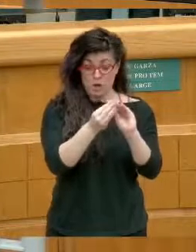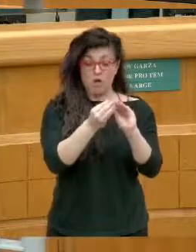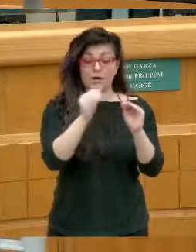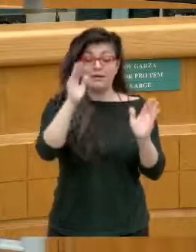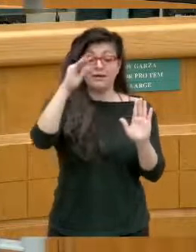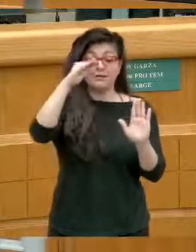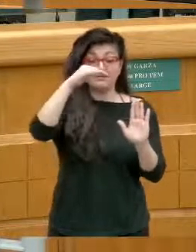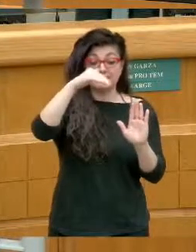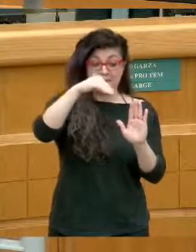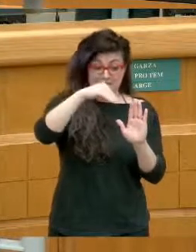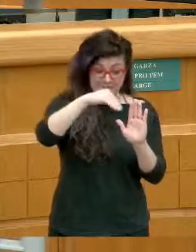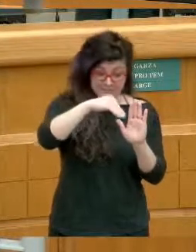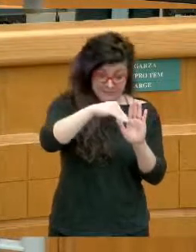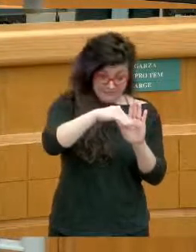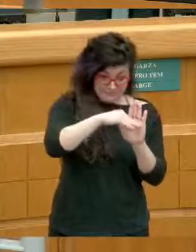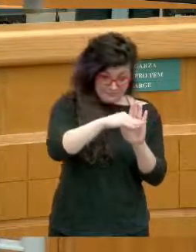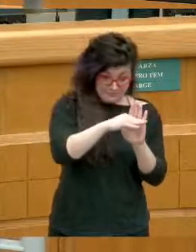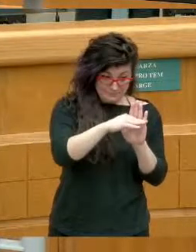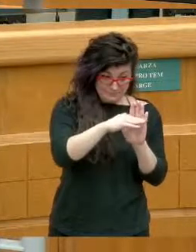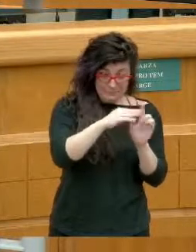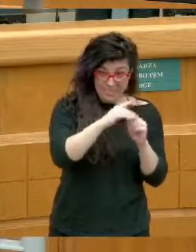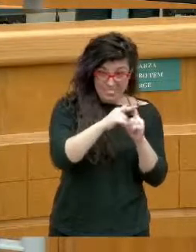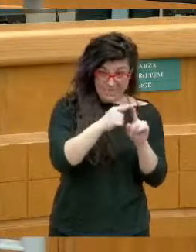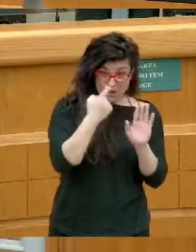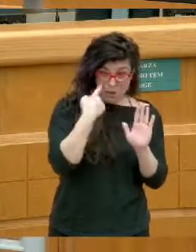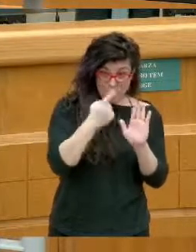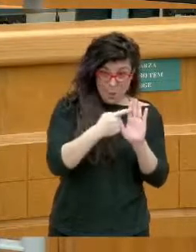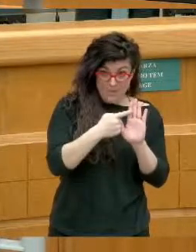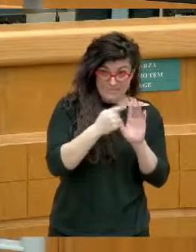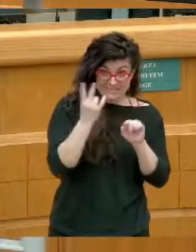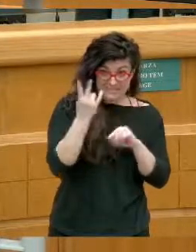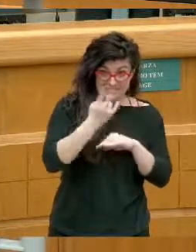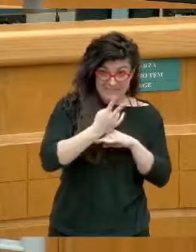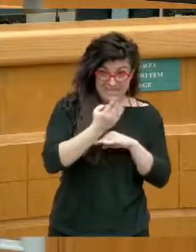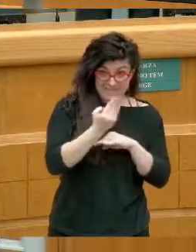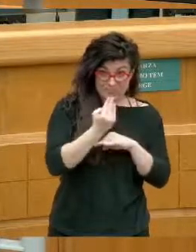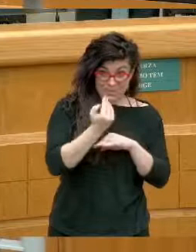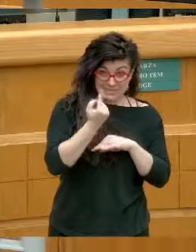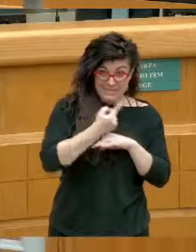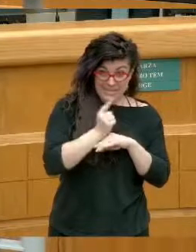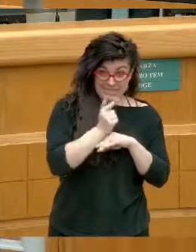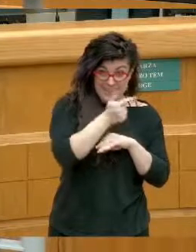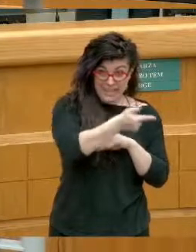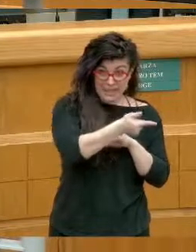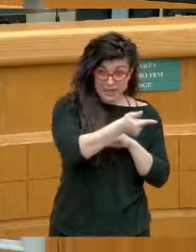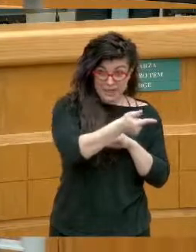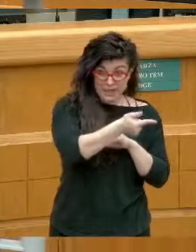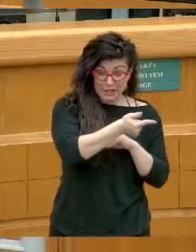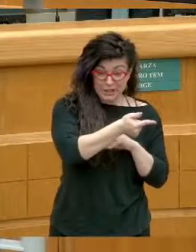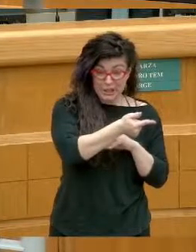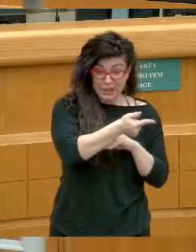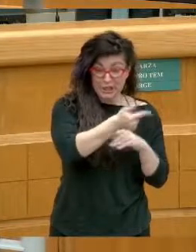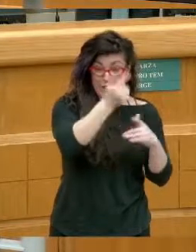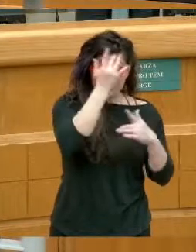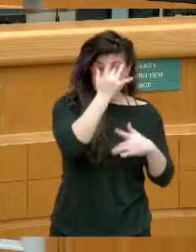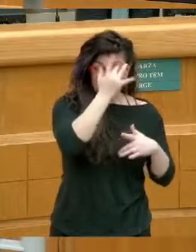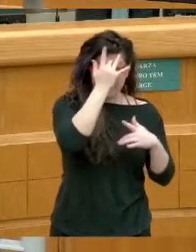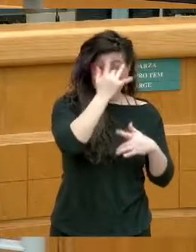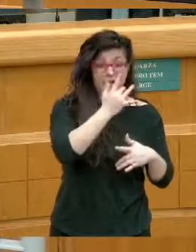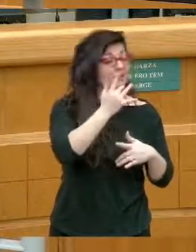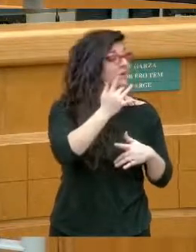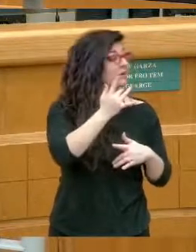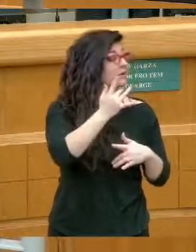and then about 7 to 14 days in the future from the end of this dip, we see the end of the dip